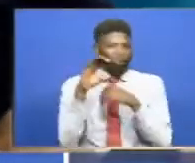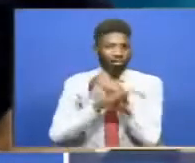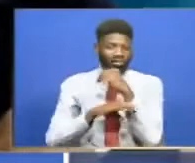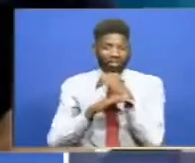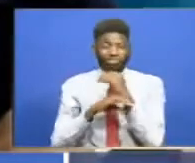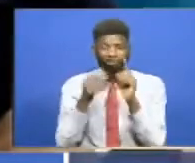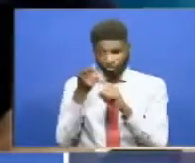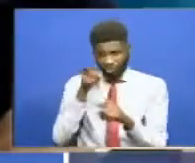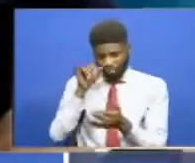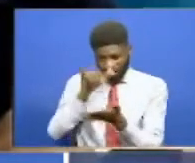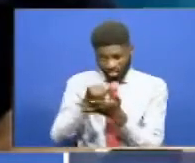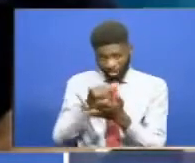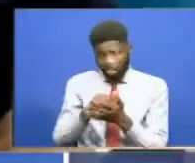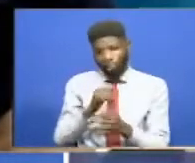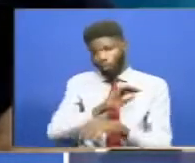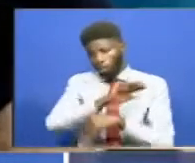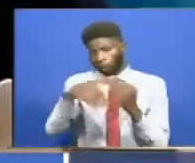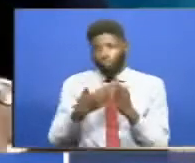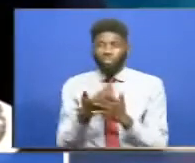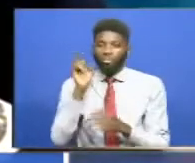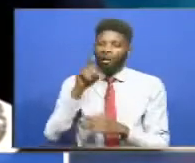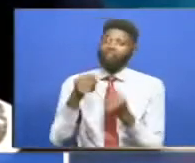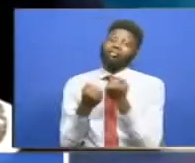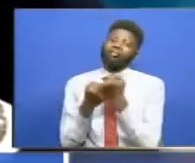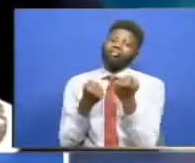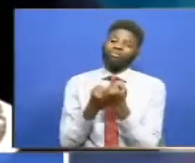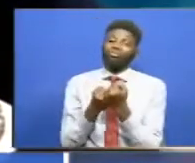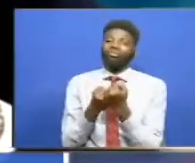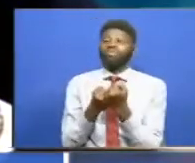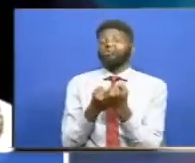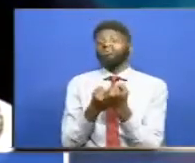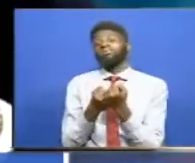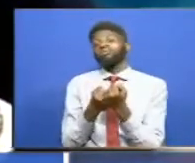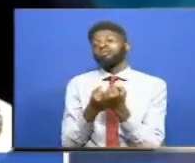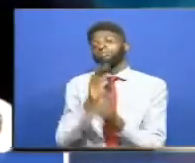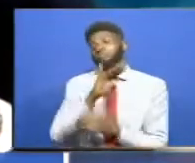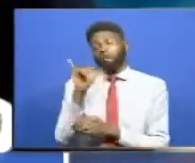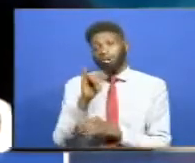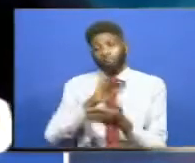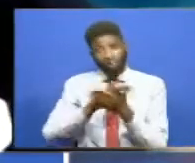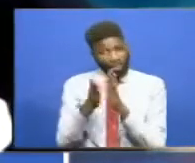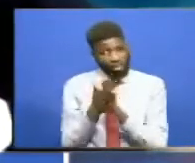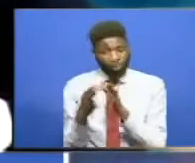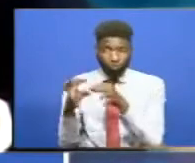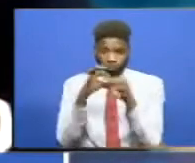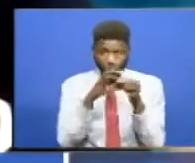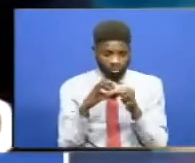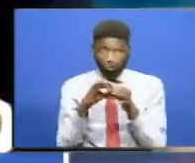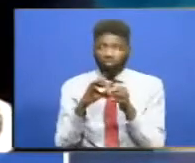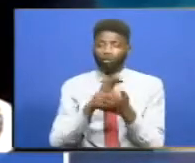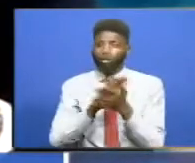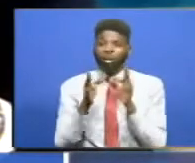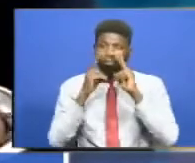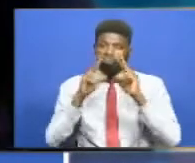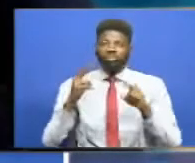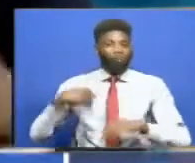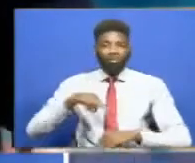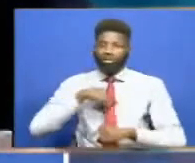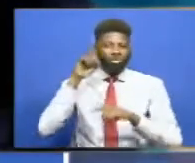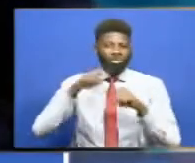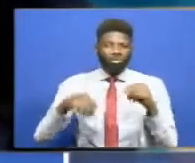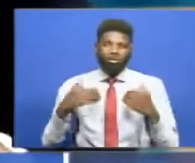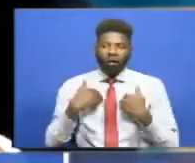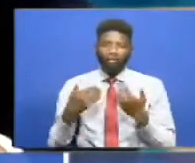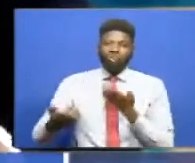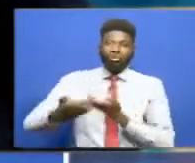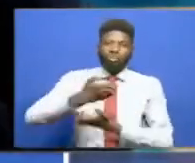initiative. Mm-hmm. You know, without unity, without stability, we can't have economic growth. Mm-hmm. And we can't have a